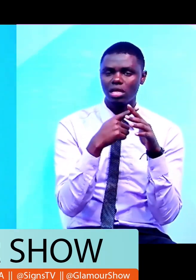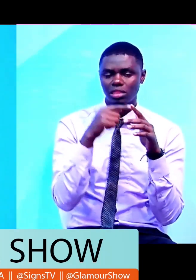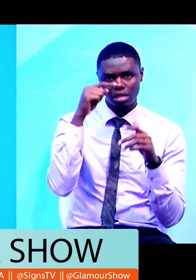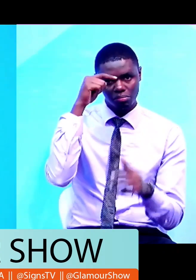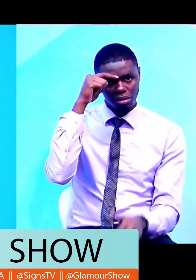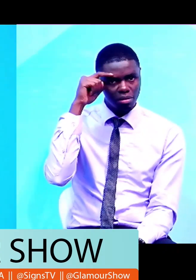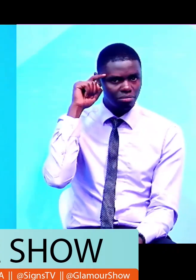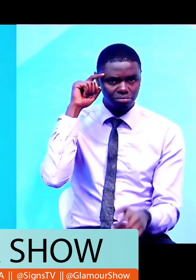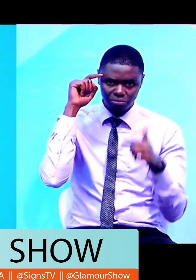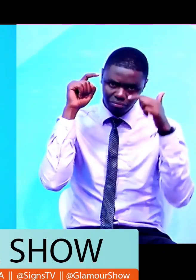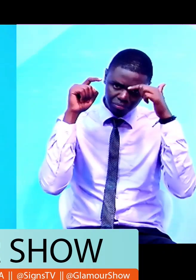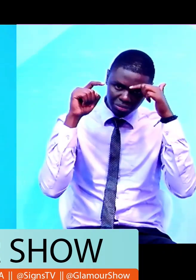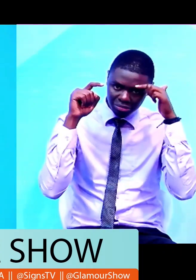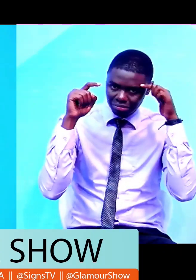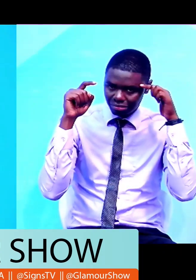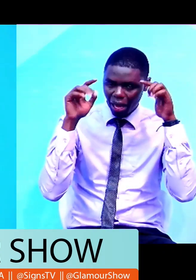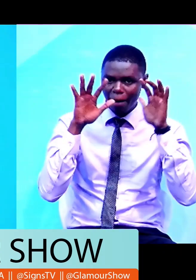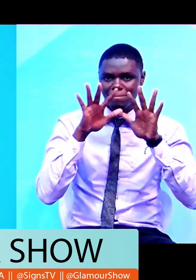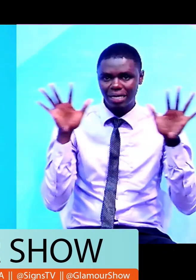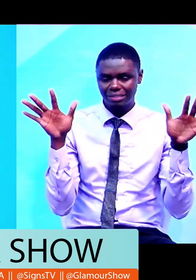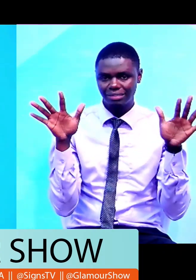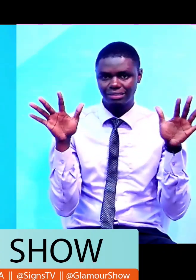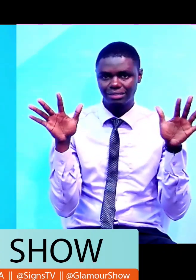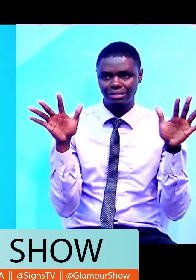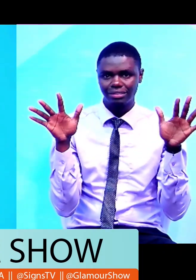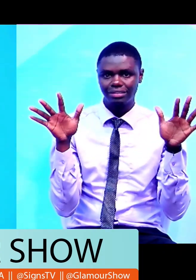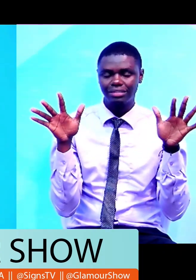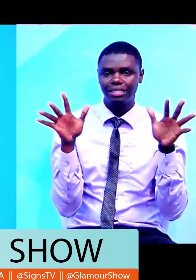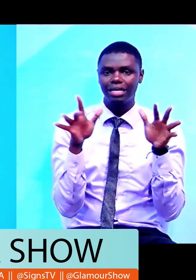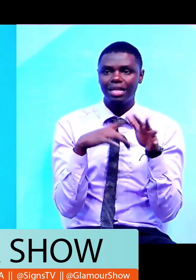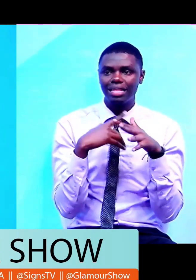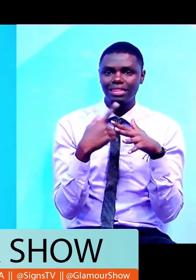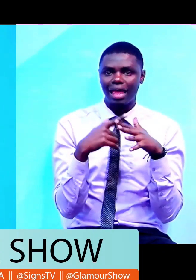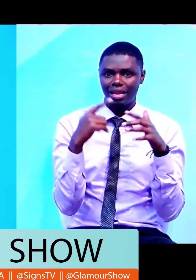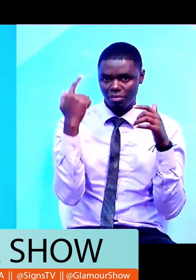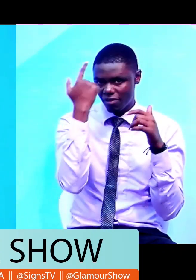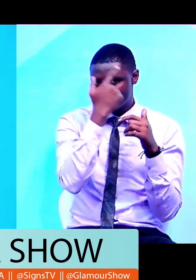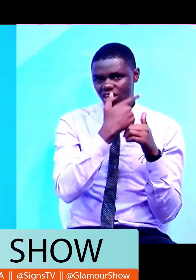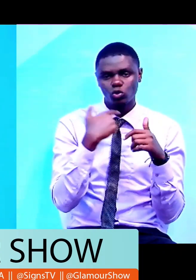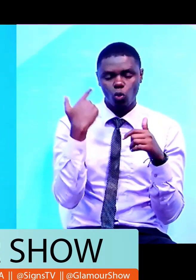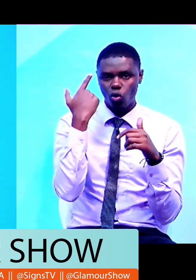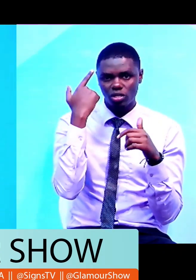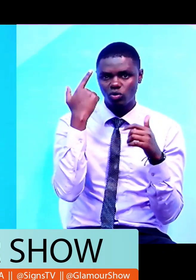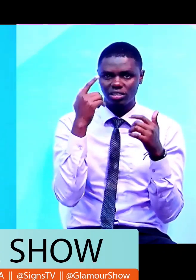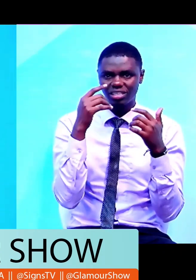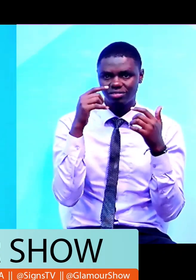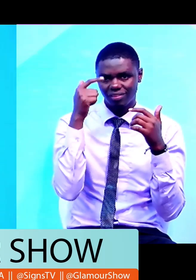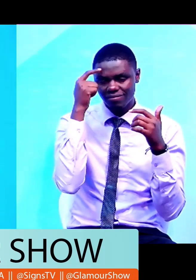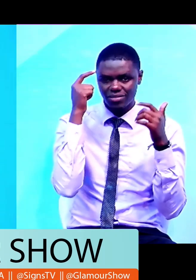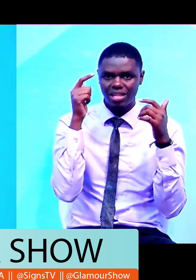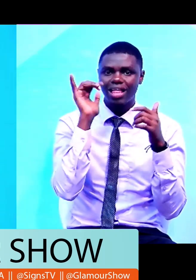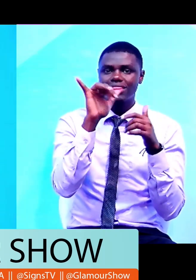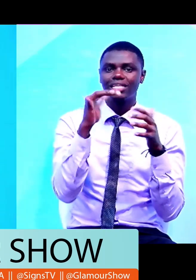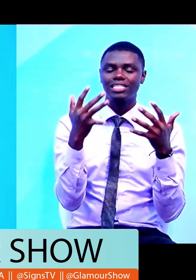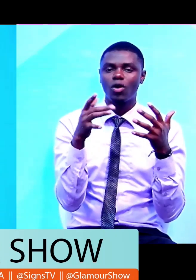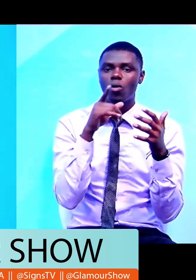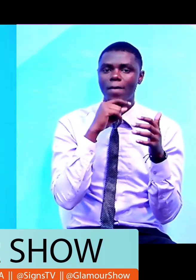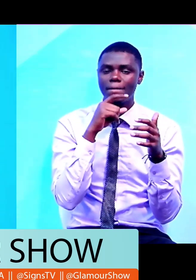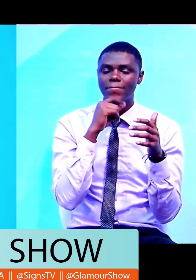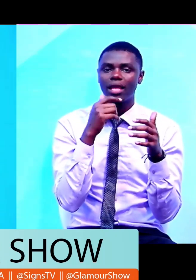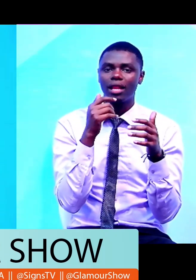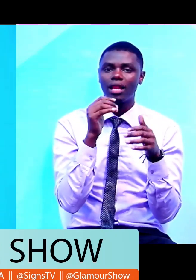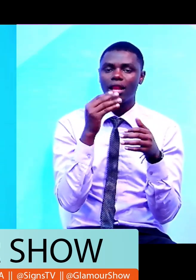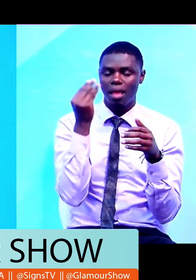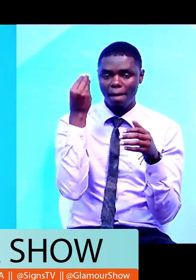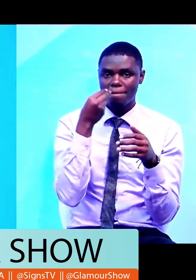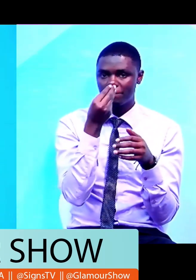just define the eyebrows and define their facial features. That's where male makeup comes in, and